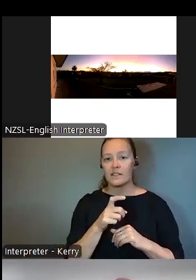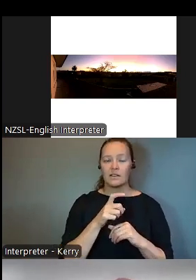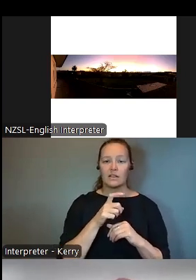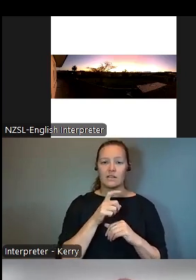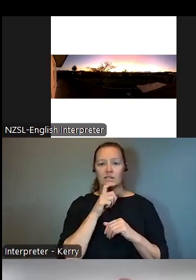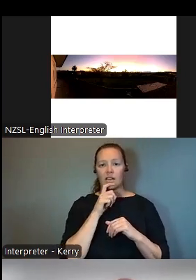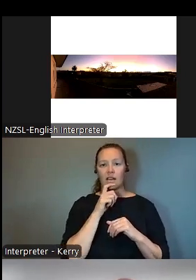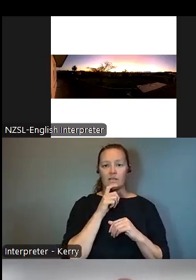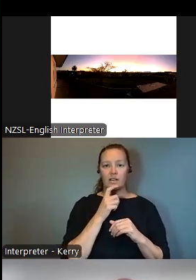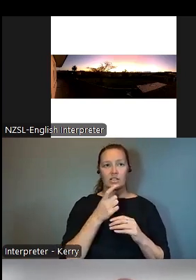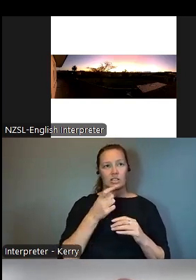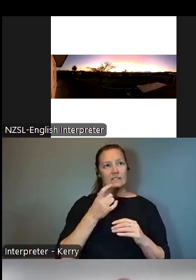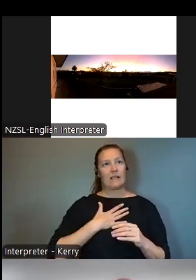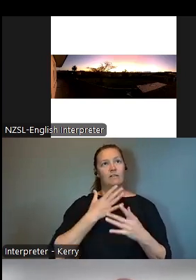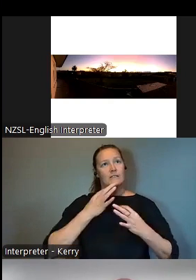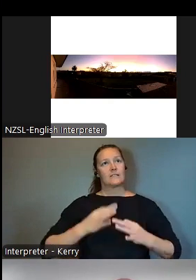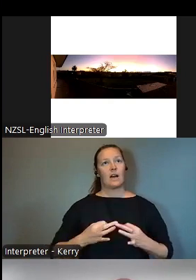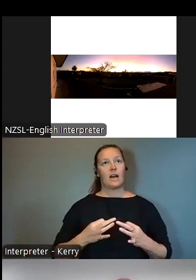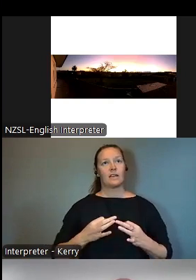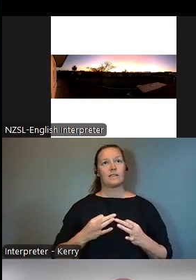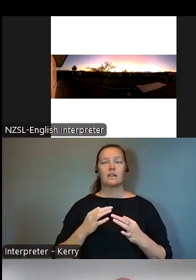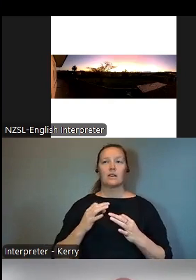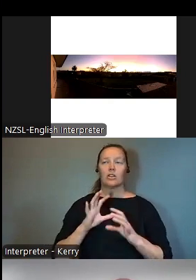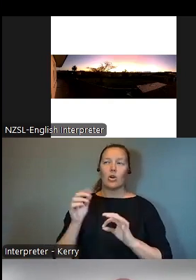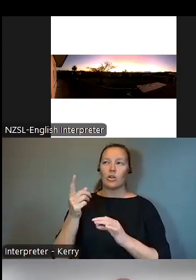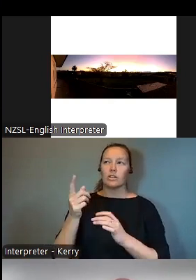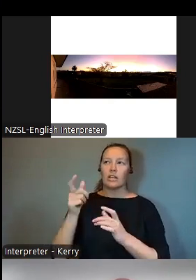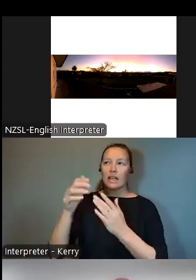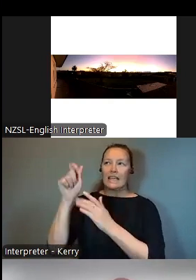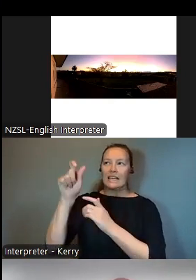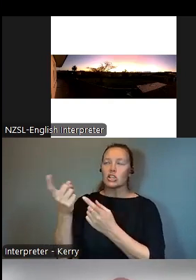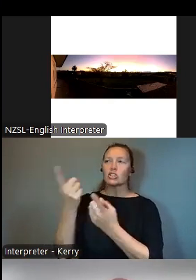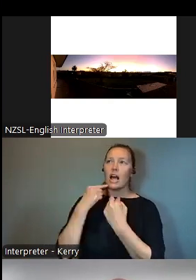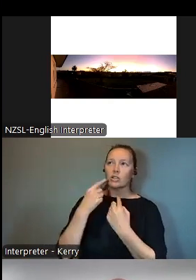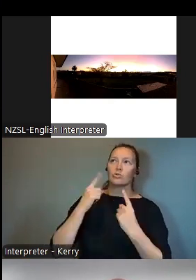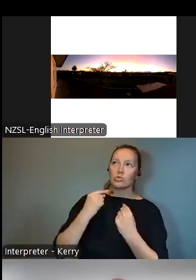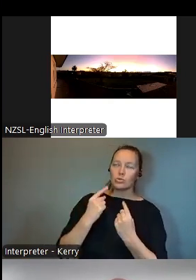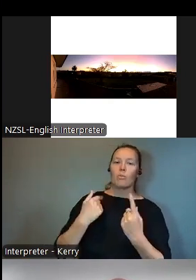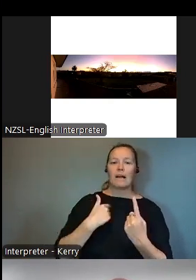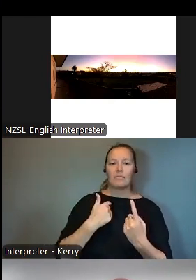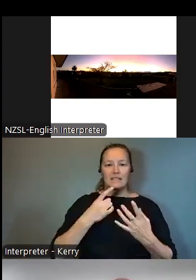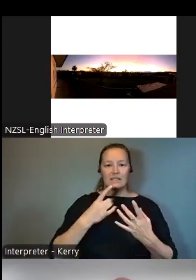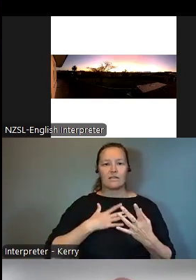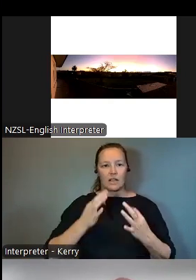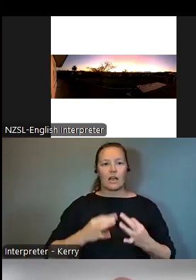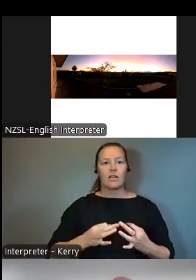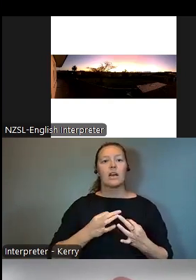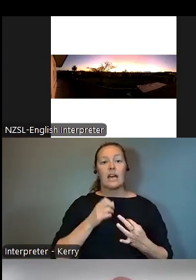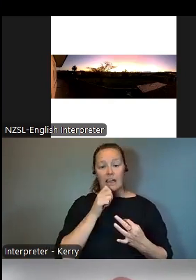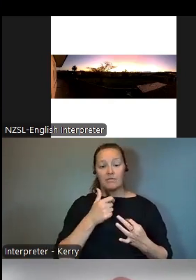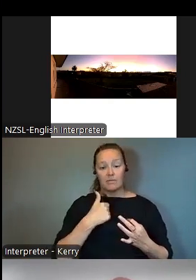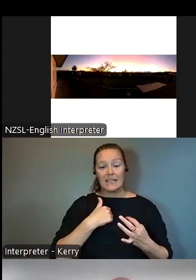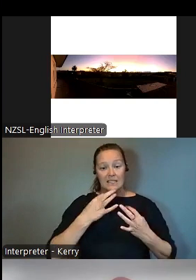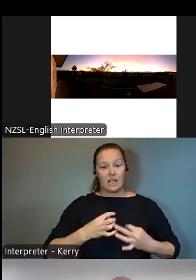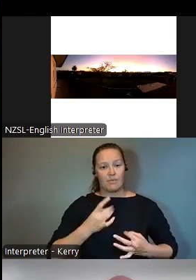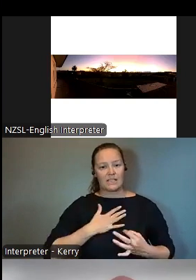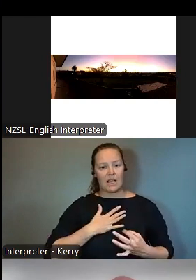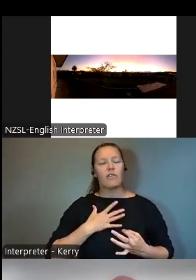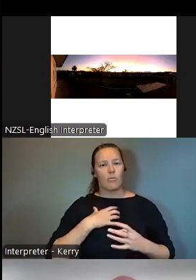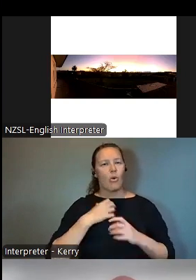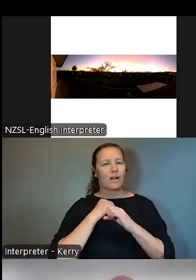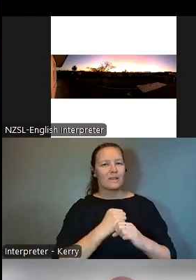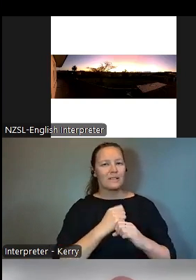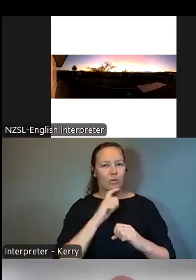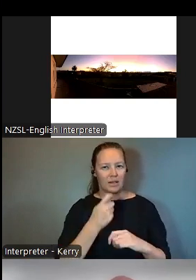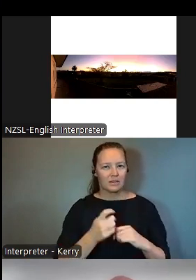being told by leaders, then they're more committed to the outcome by a factor of almost 5 to 1. And I think in that observation from Klein